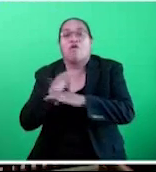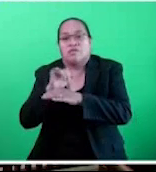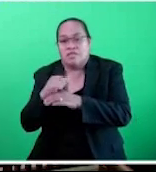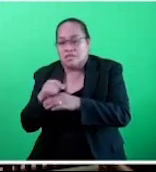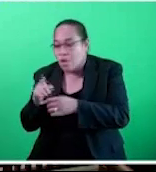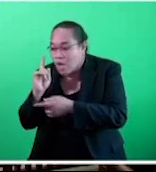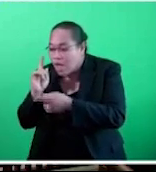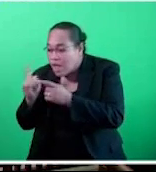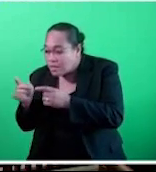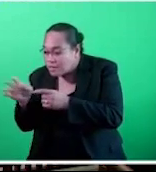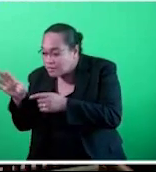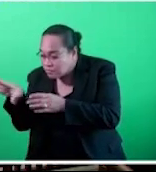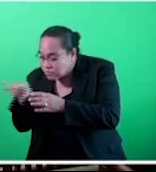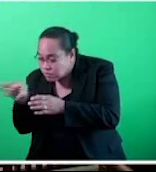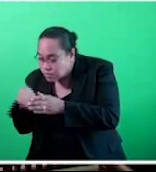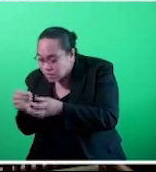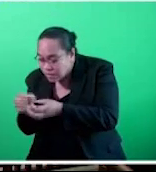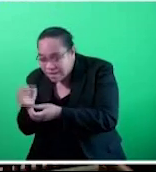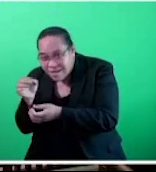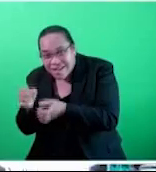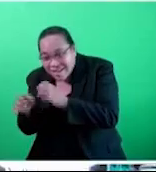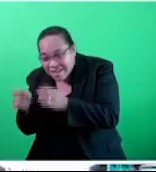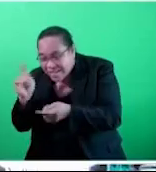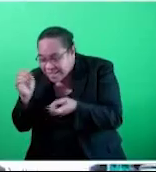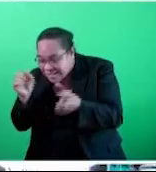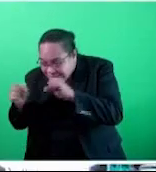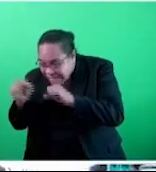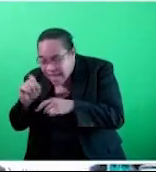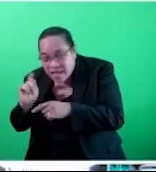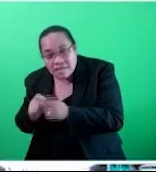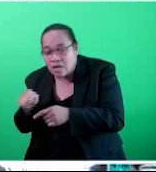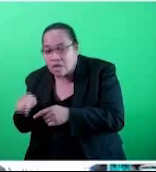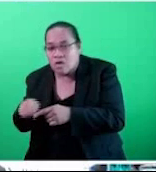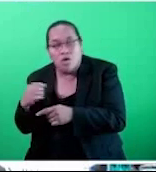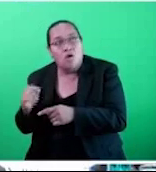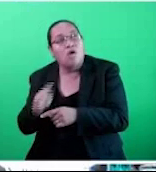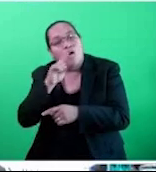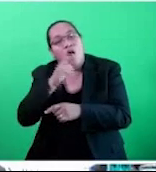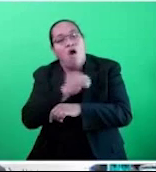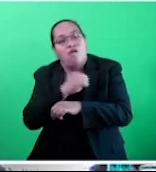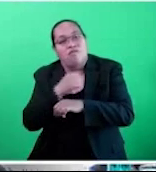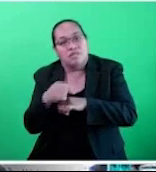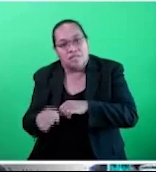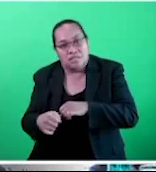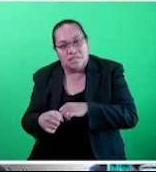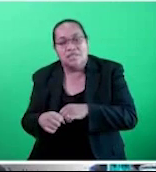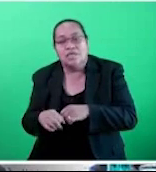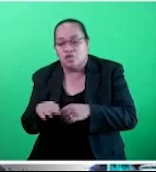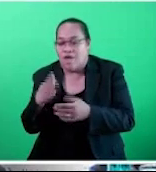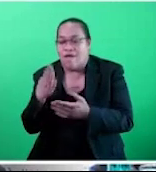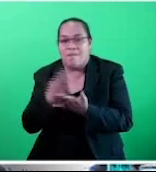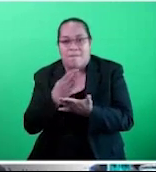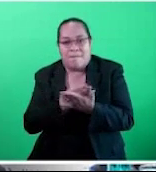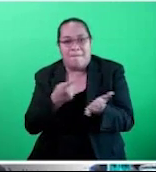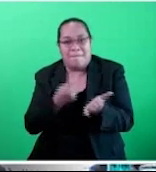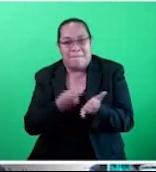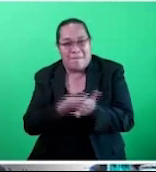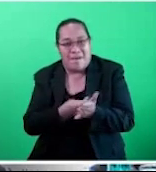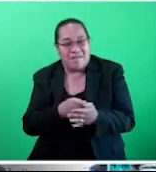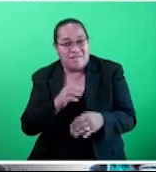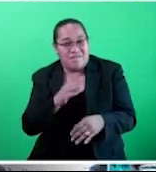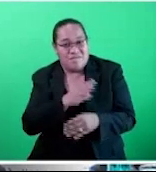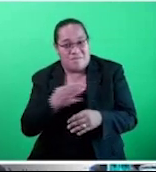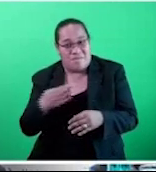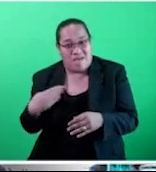We're sending it across to Australia, Honourable Speaker. We are using budget provisions that are being budgeted for the Fiji Center of Disease